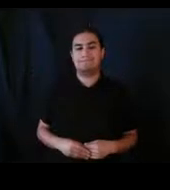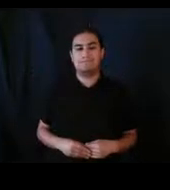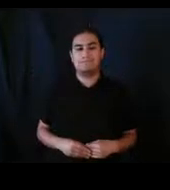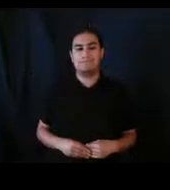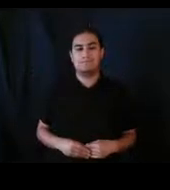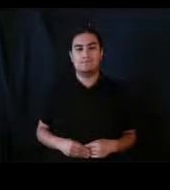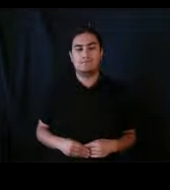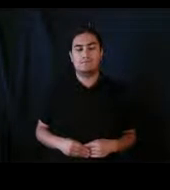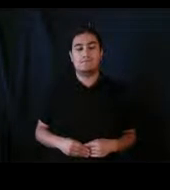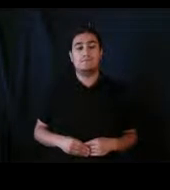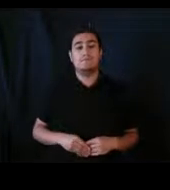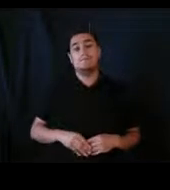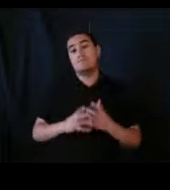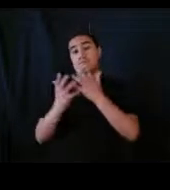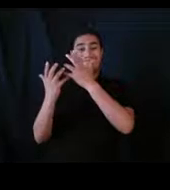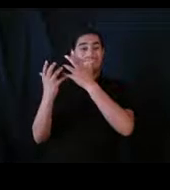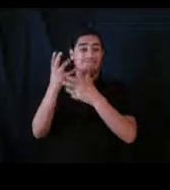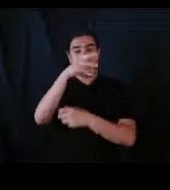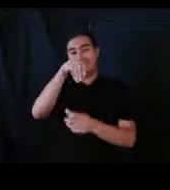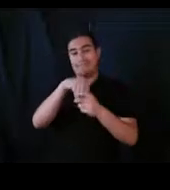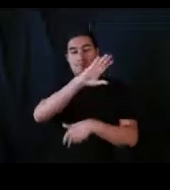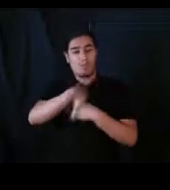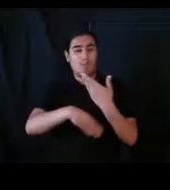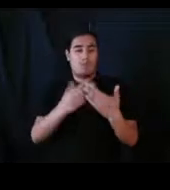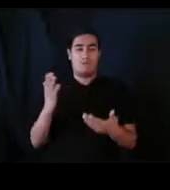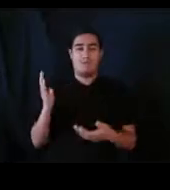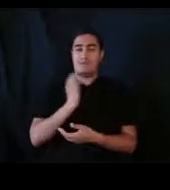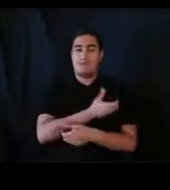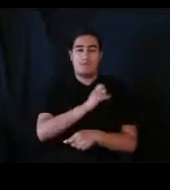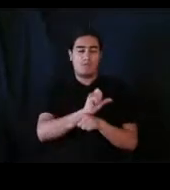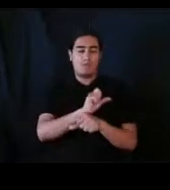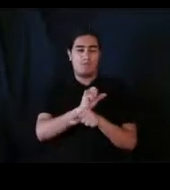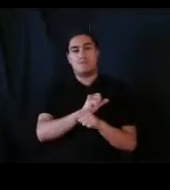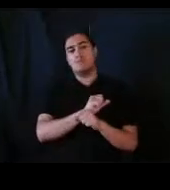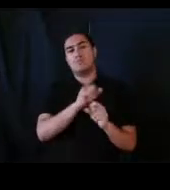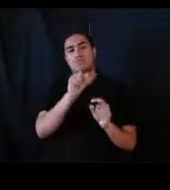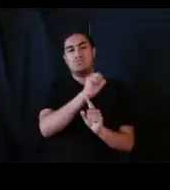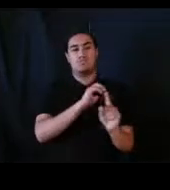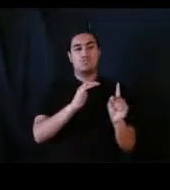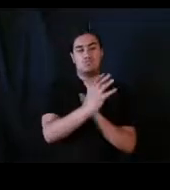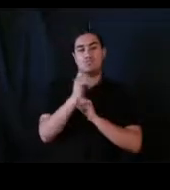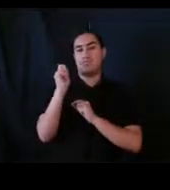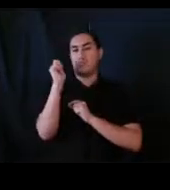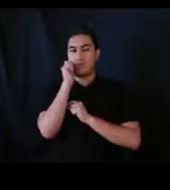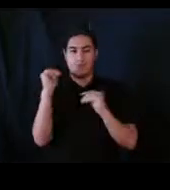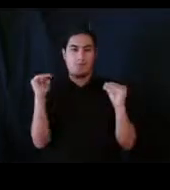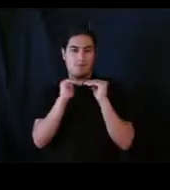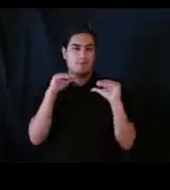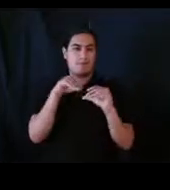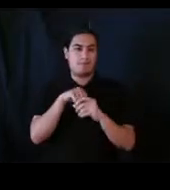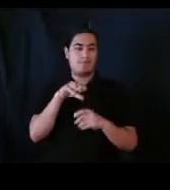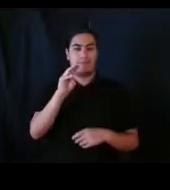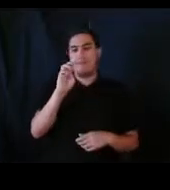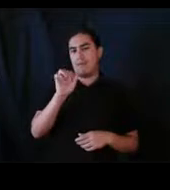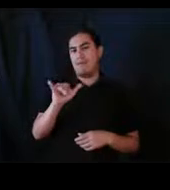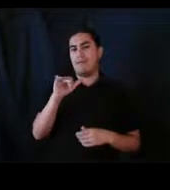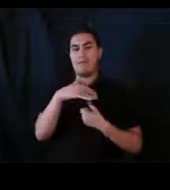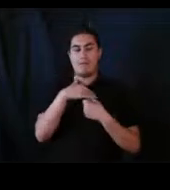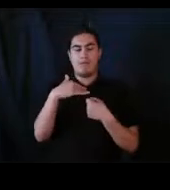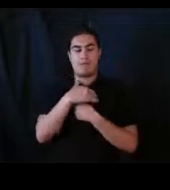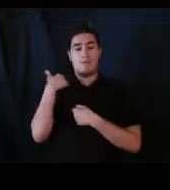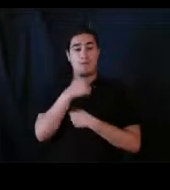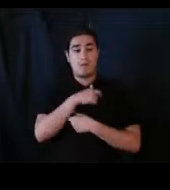and woven into all of npc's work is an emphasis on social and racial equity throughout the bay area mtc strives